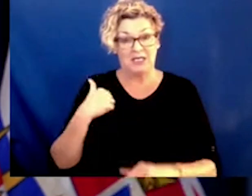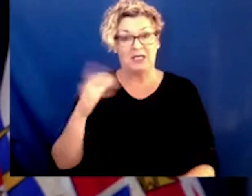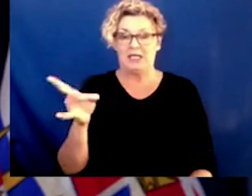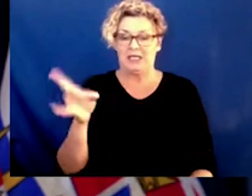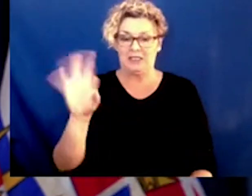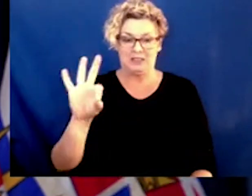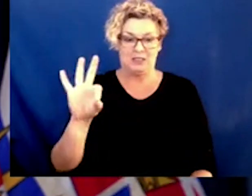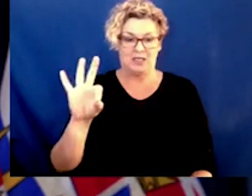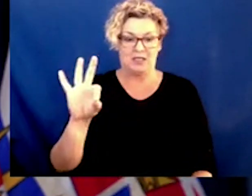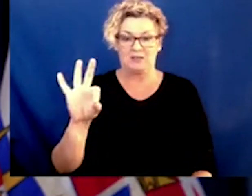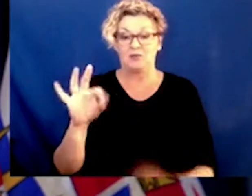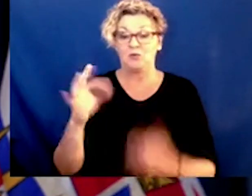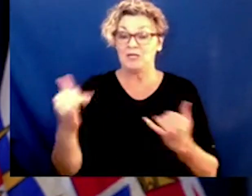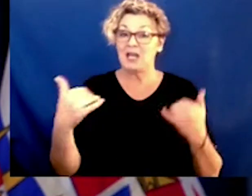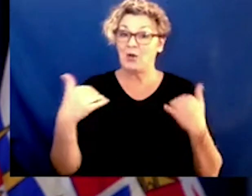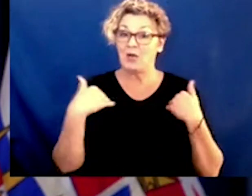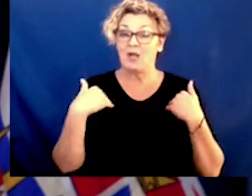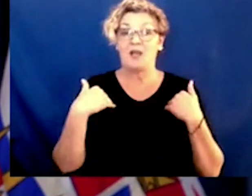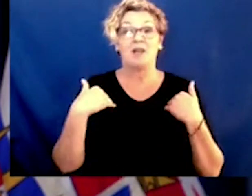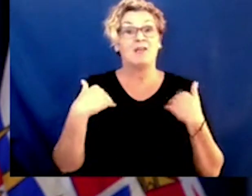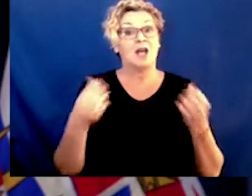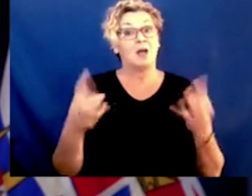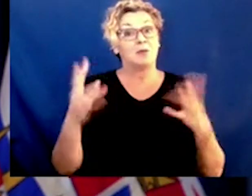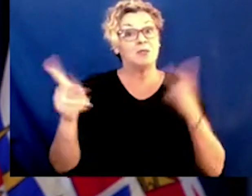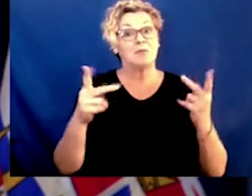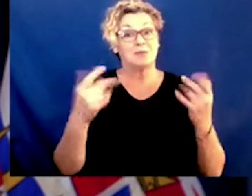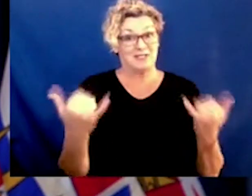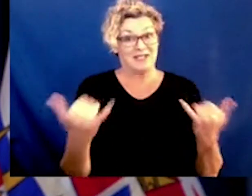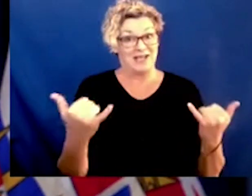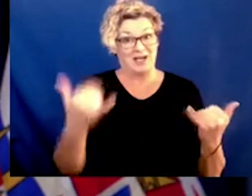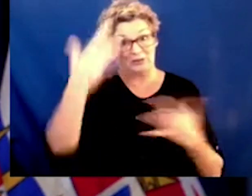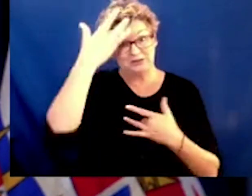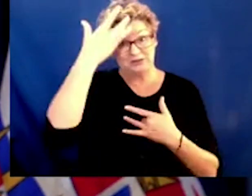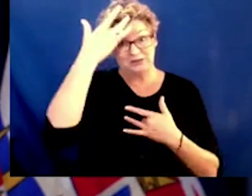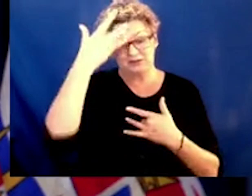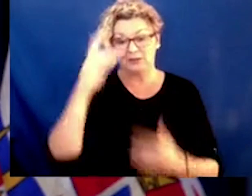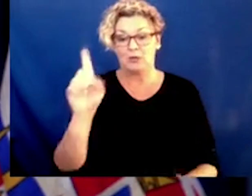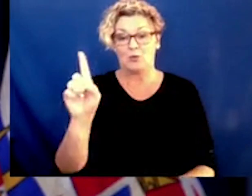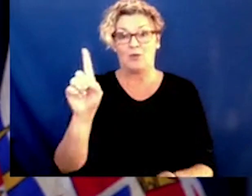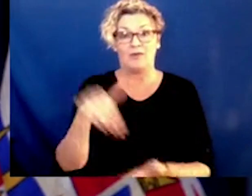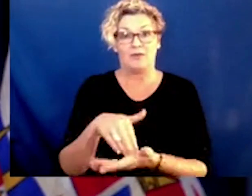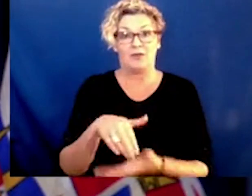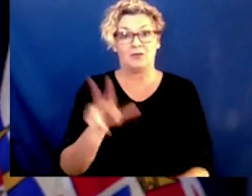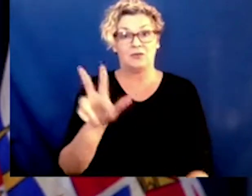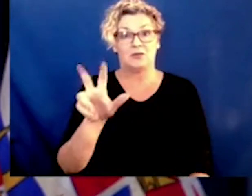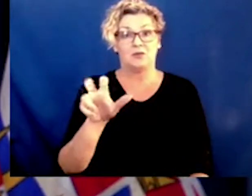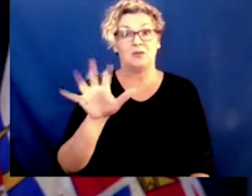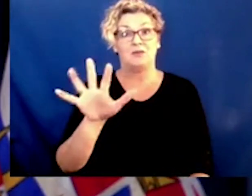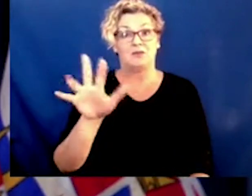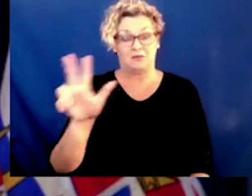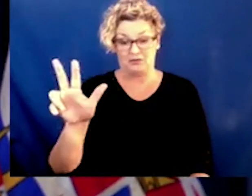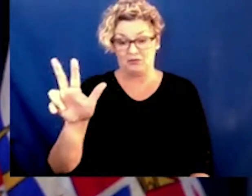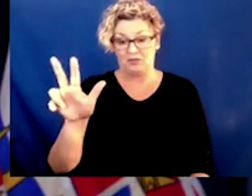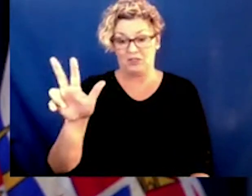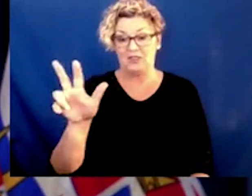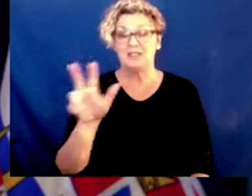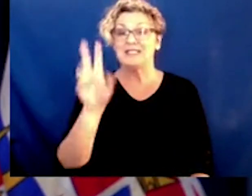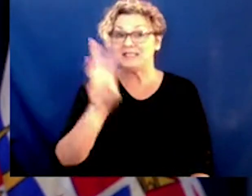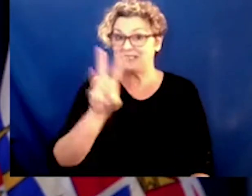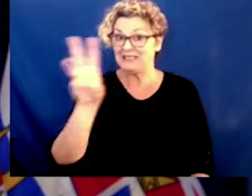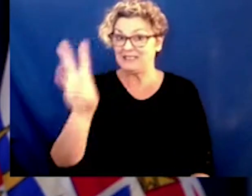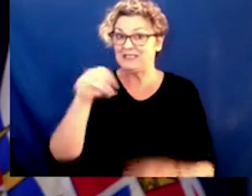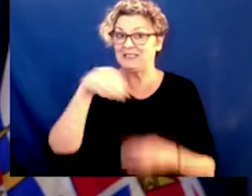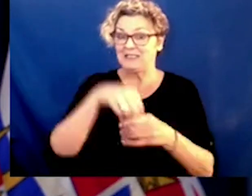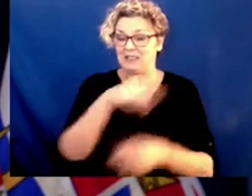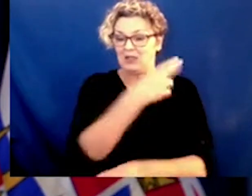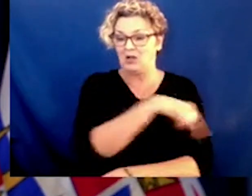who live in Interior Health, 322 people in the Northern Health Region, and 89 people who